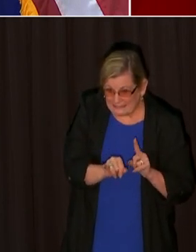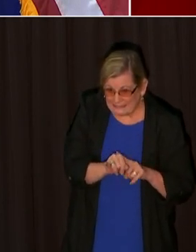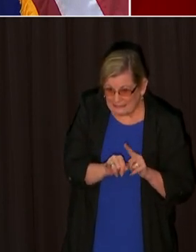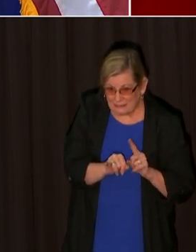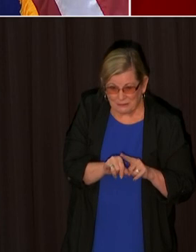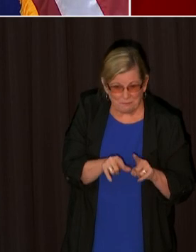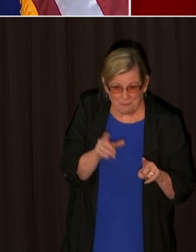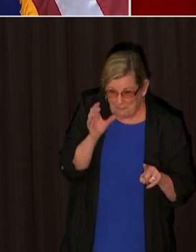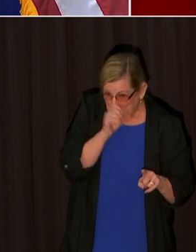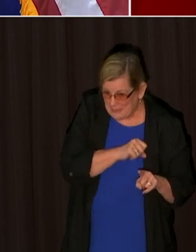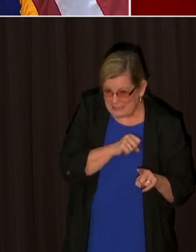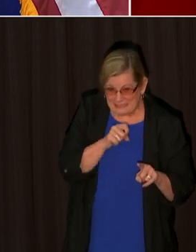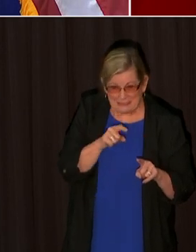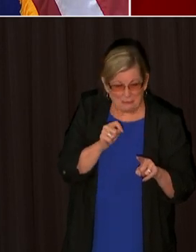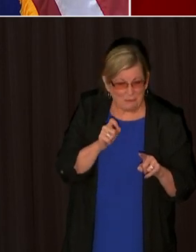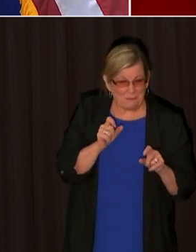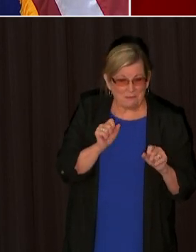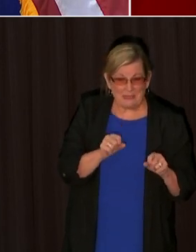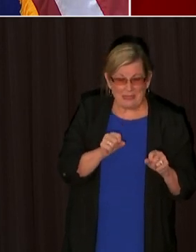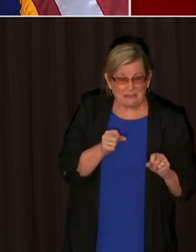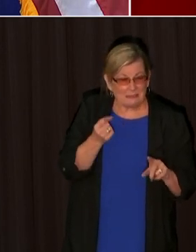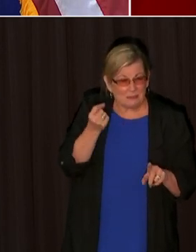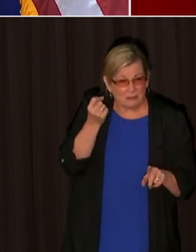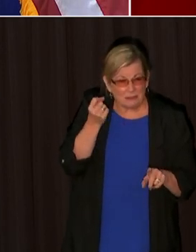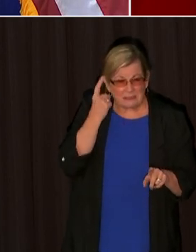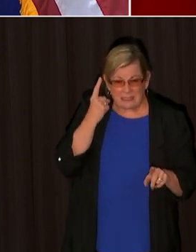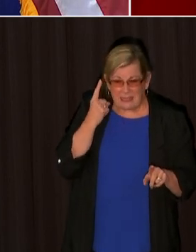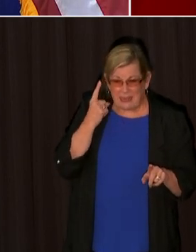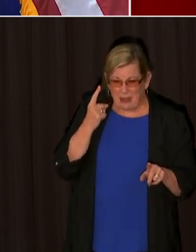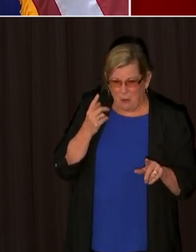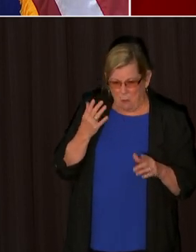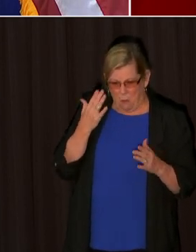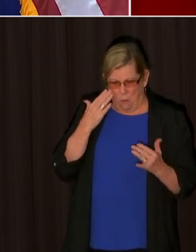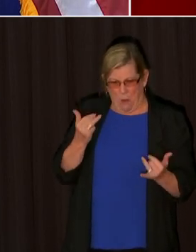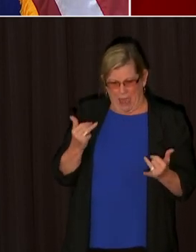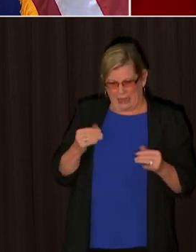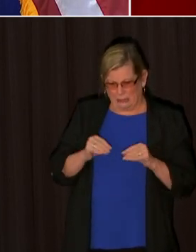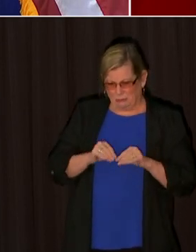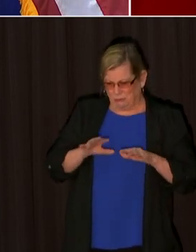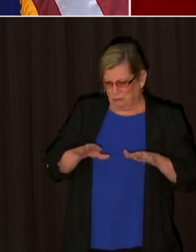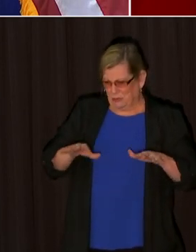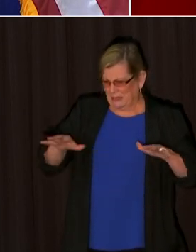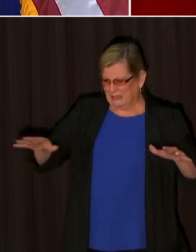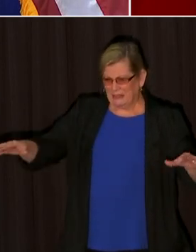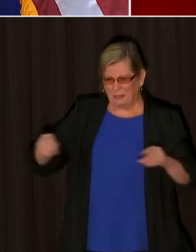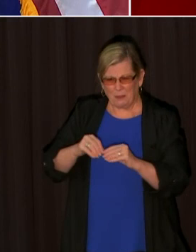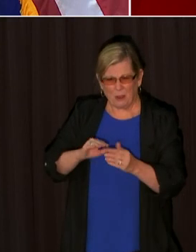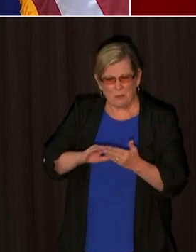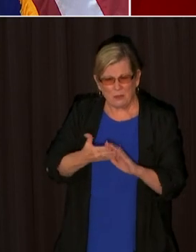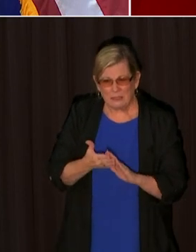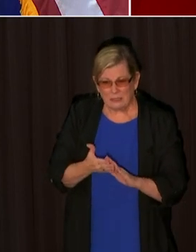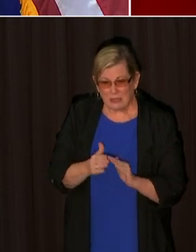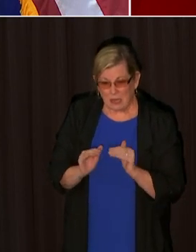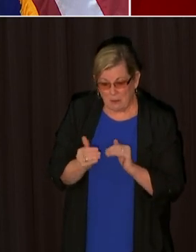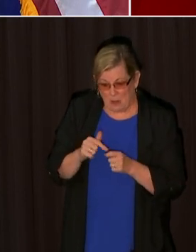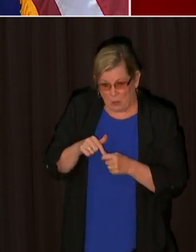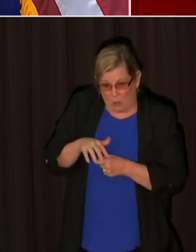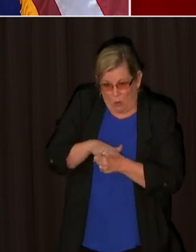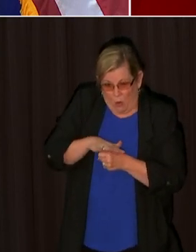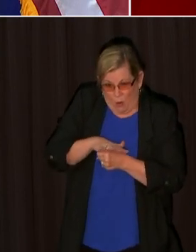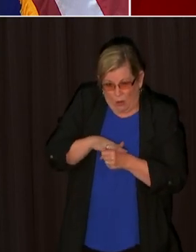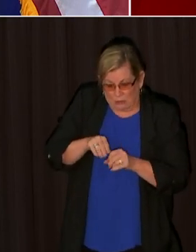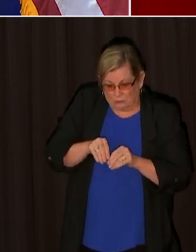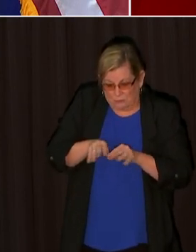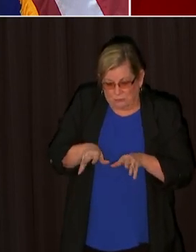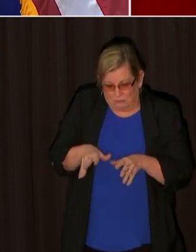missing the ability to understand what widespread community transmission looks like versus localized transmission versus if you only